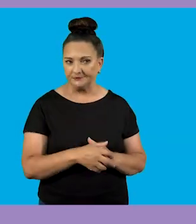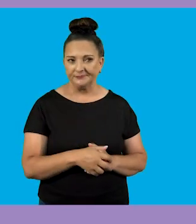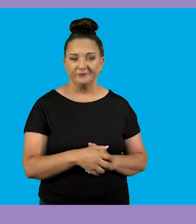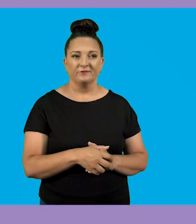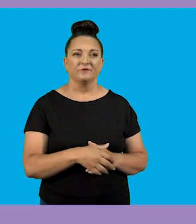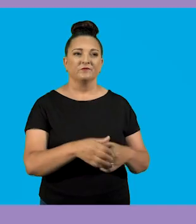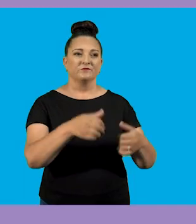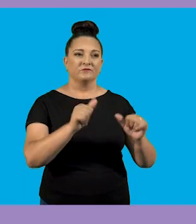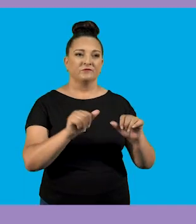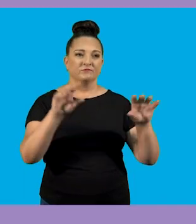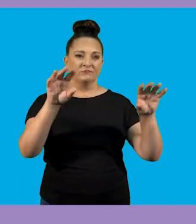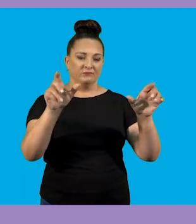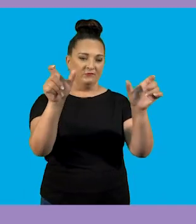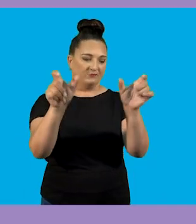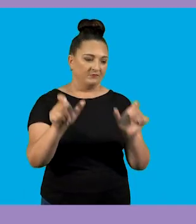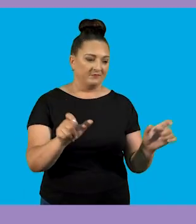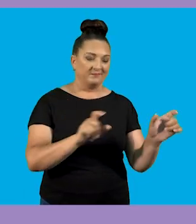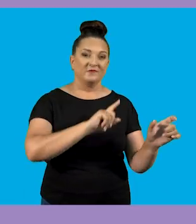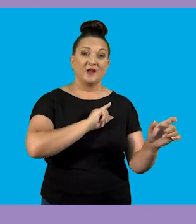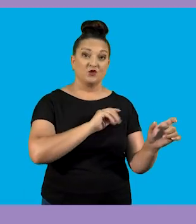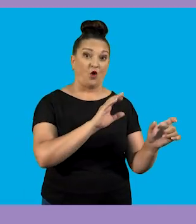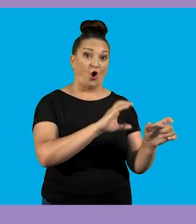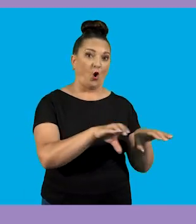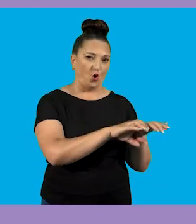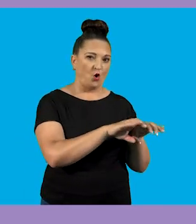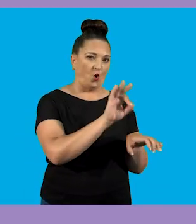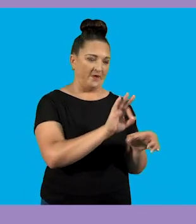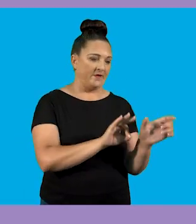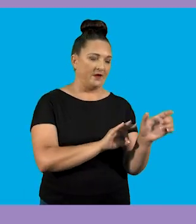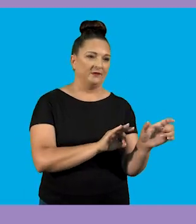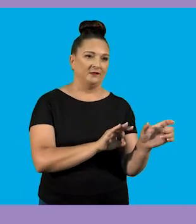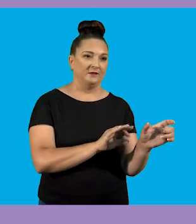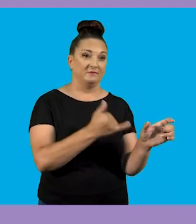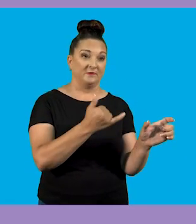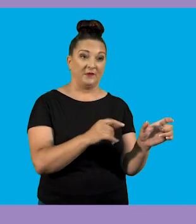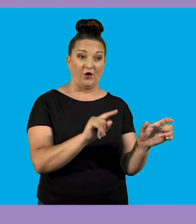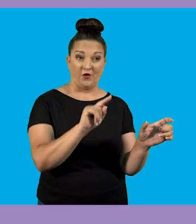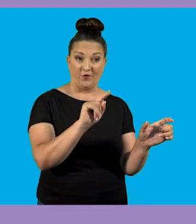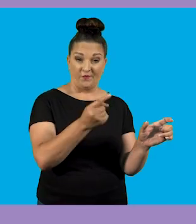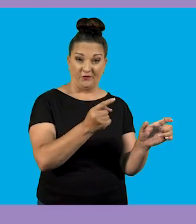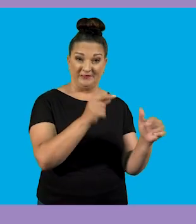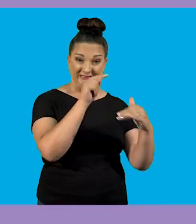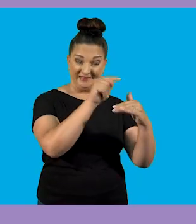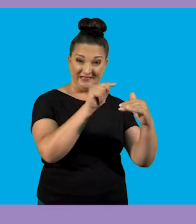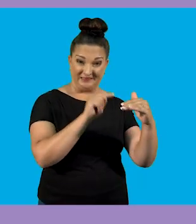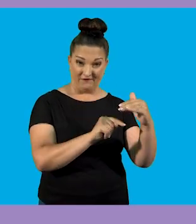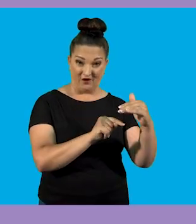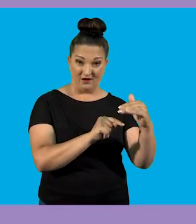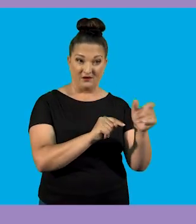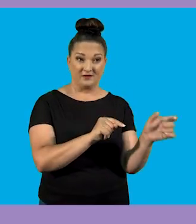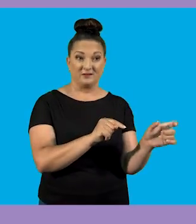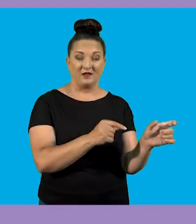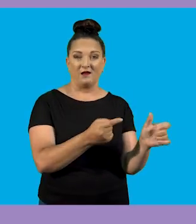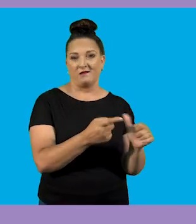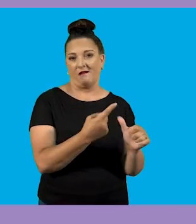take that common bracket, take it out as a common factor, and then when we take the first term and divide it by the common factor, we are left